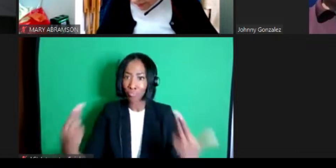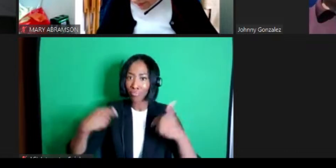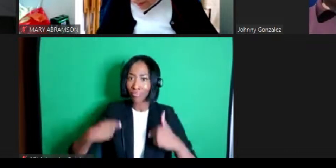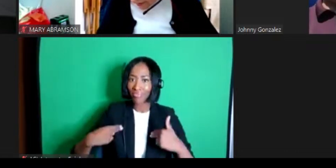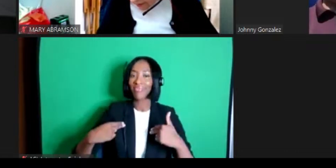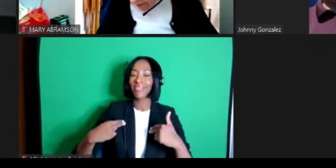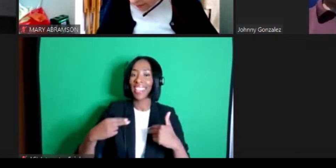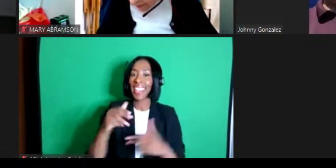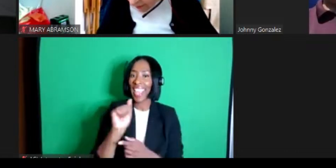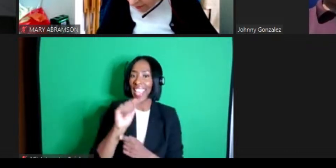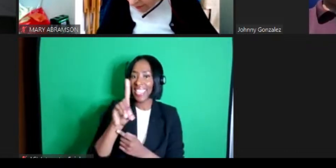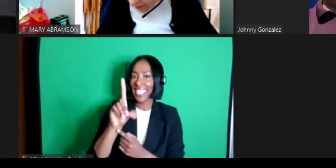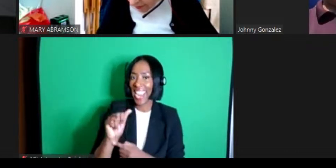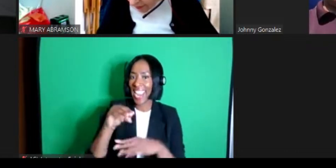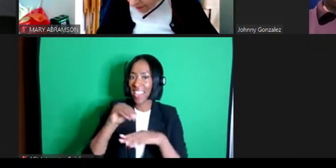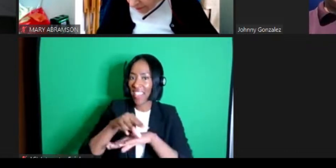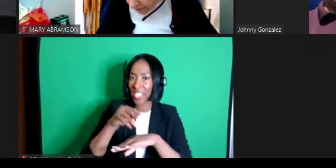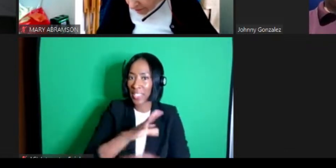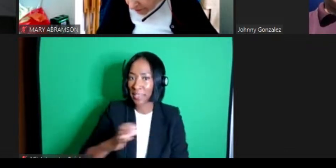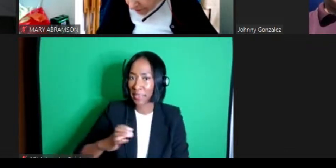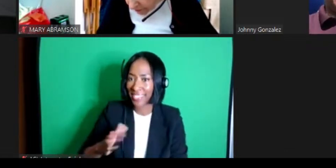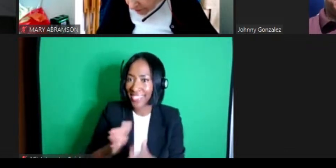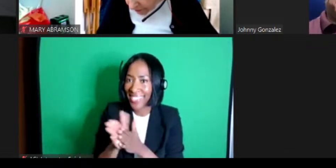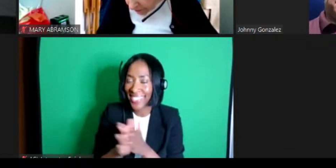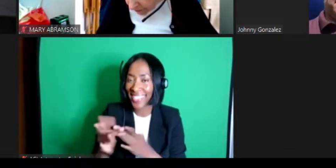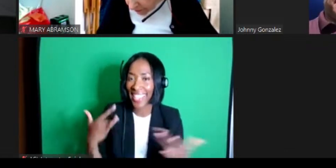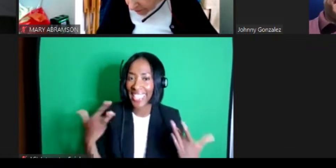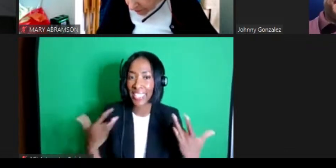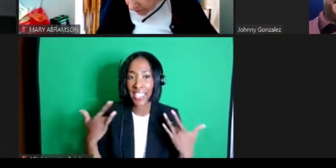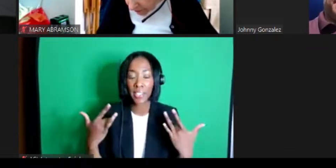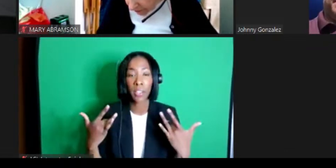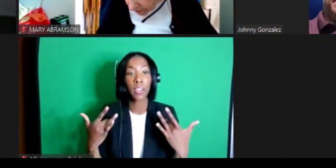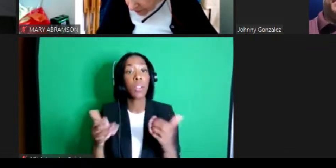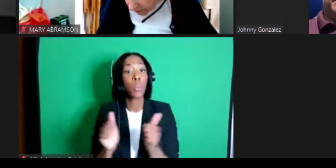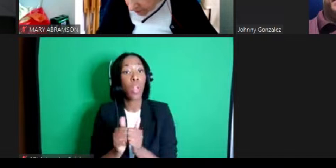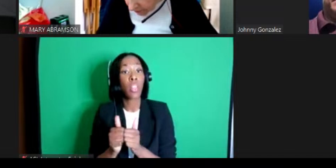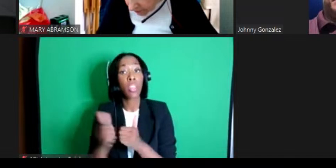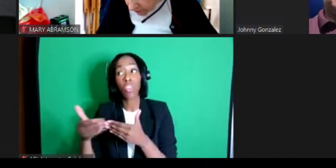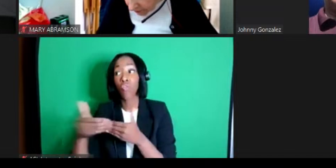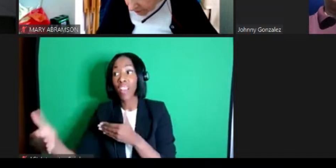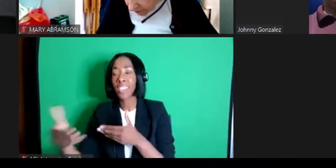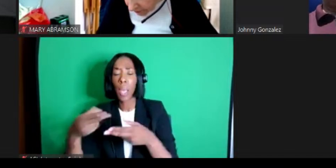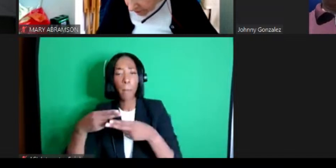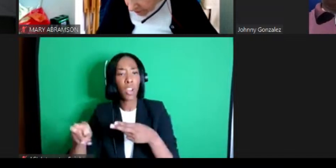ADA Advisory Committee. As with the rest, please give a brief